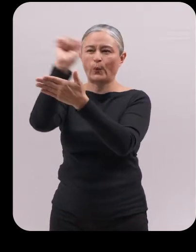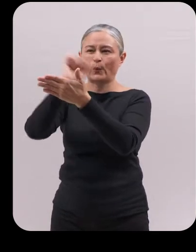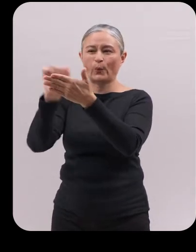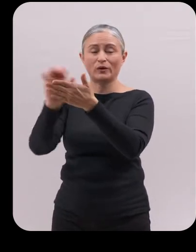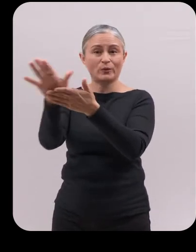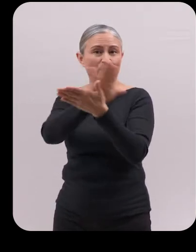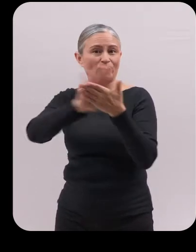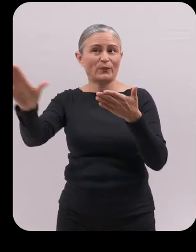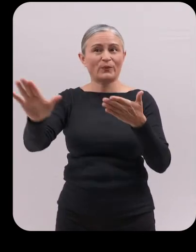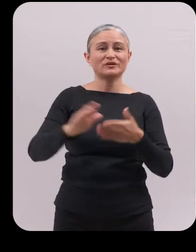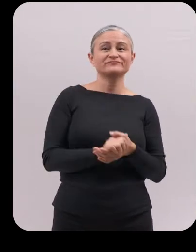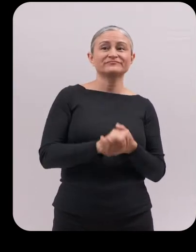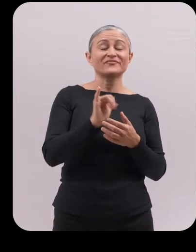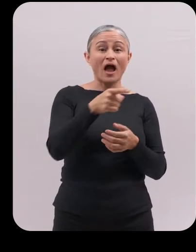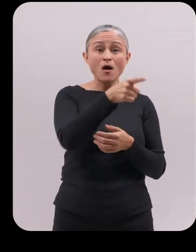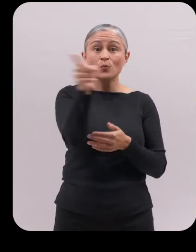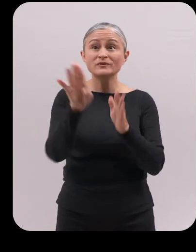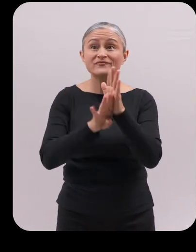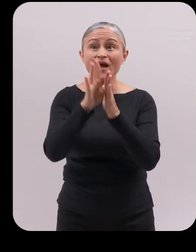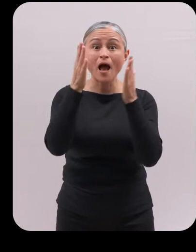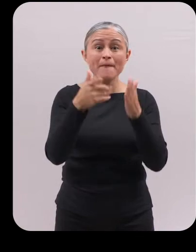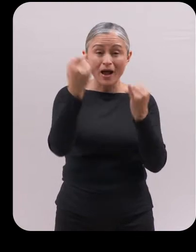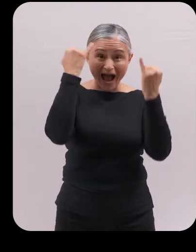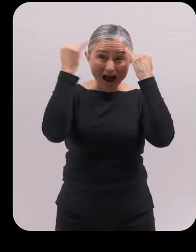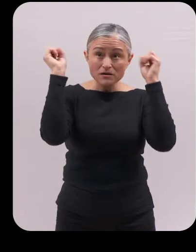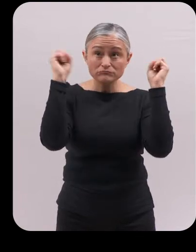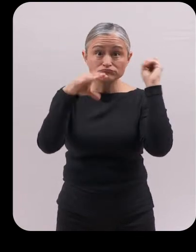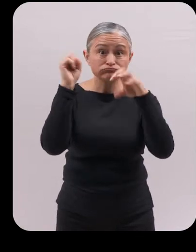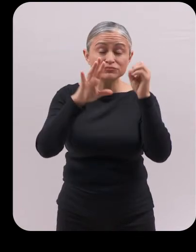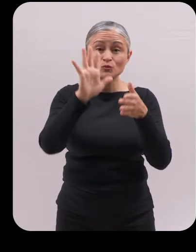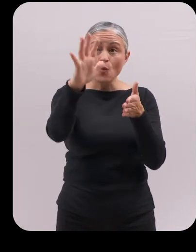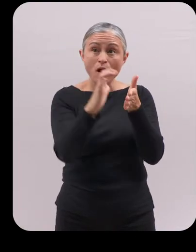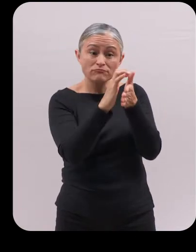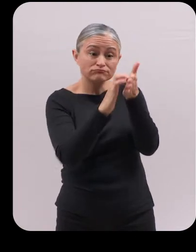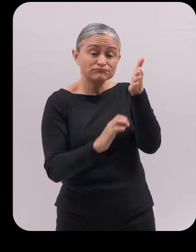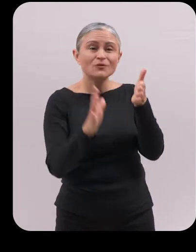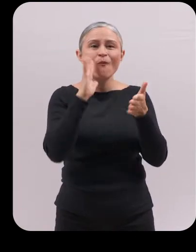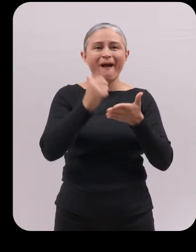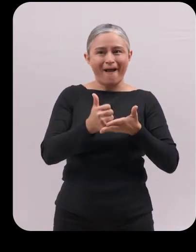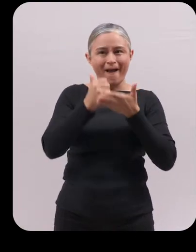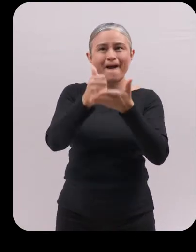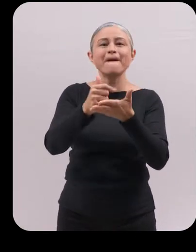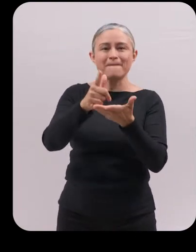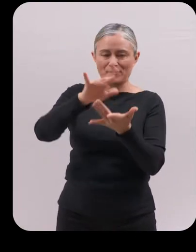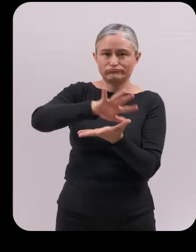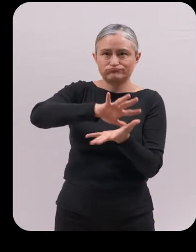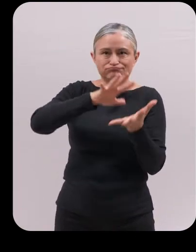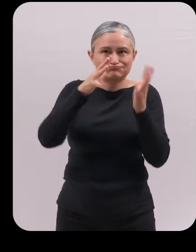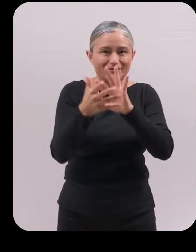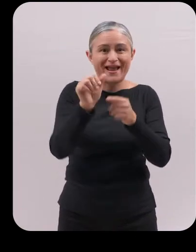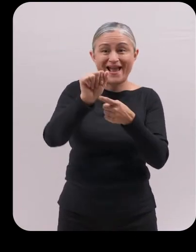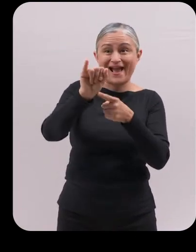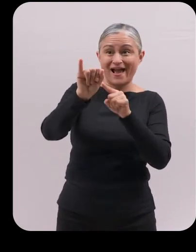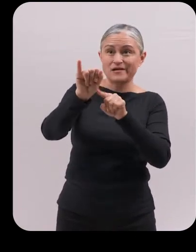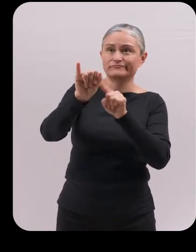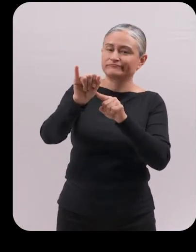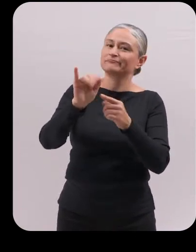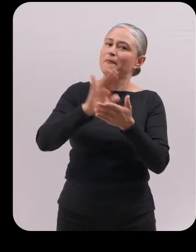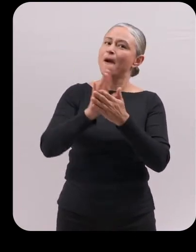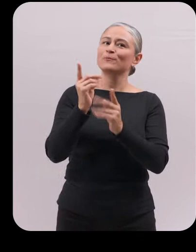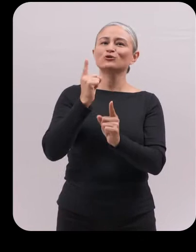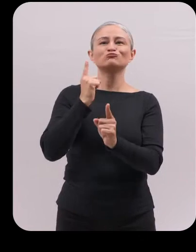As developers, the ideas you have and the code you write will help transform AI into practical applications for the